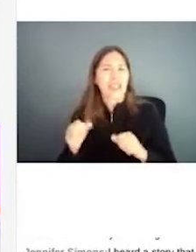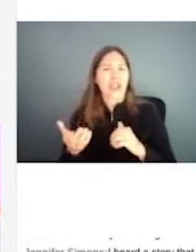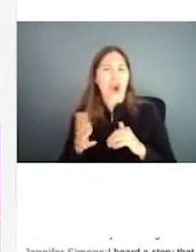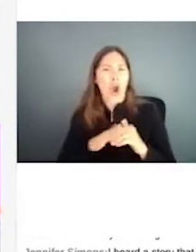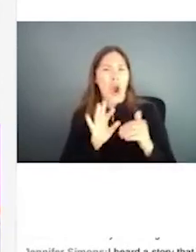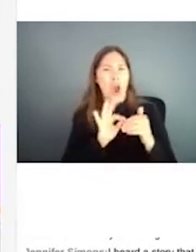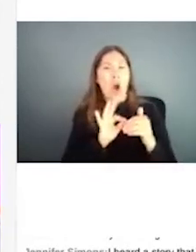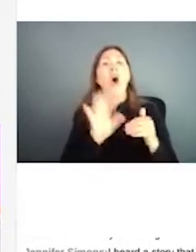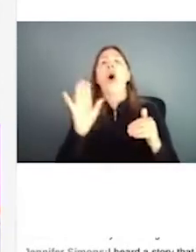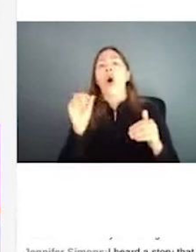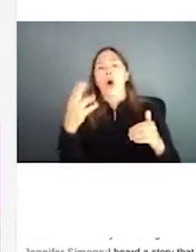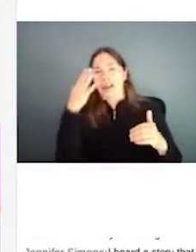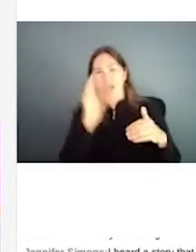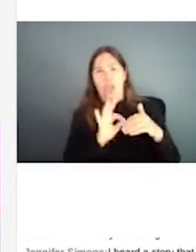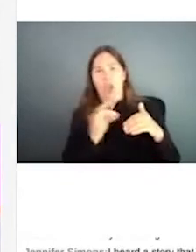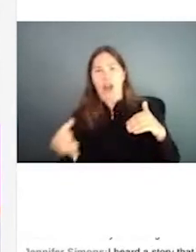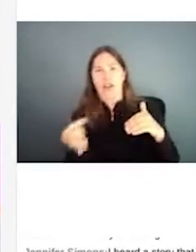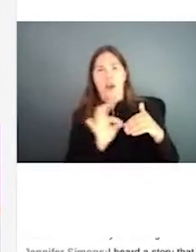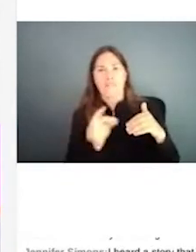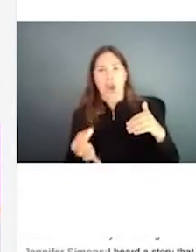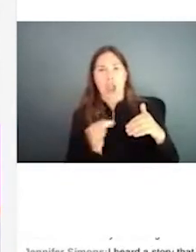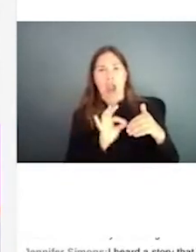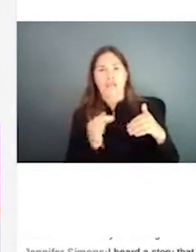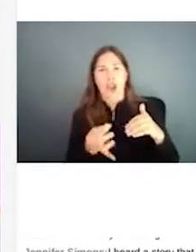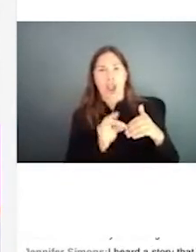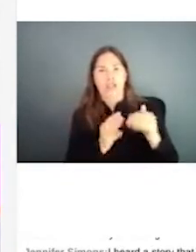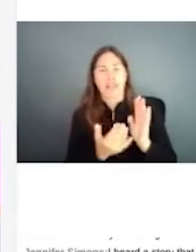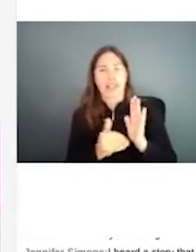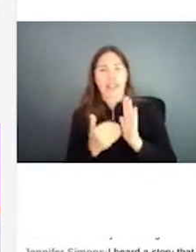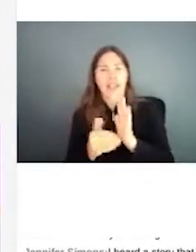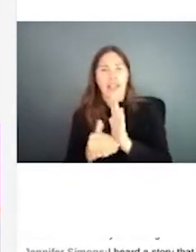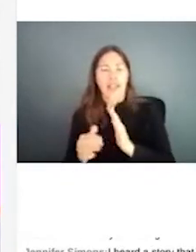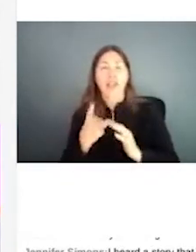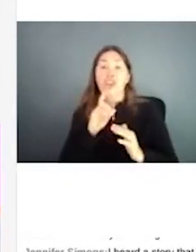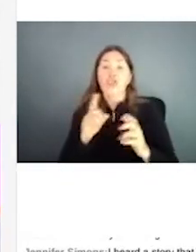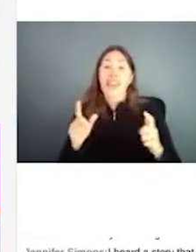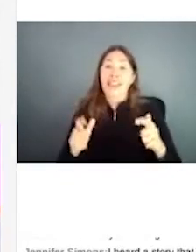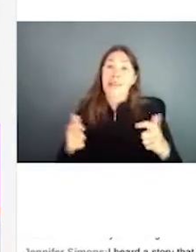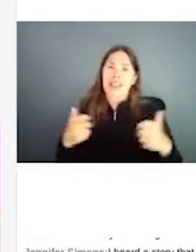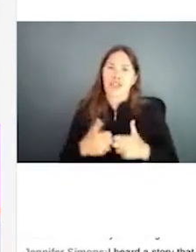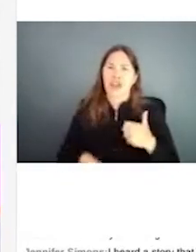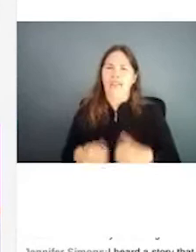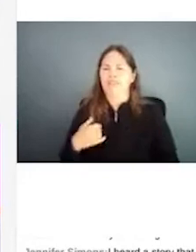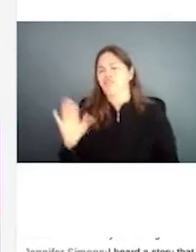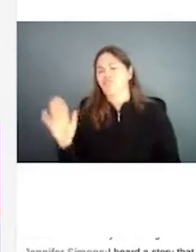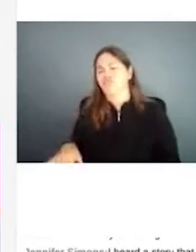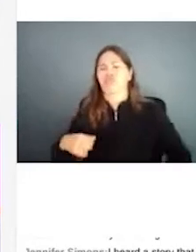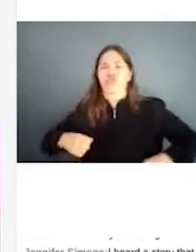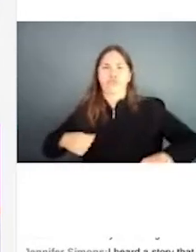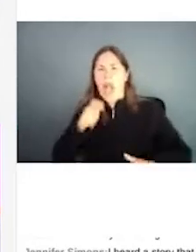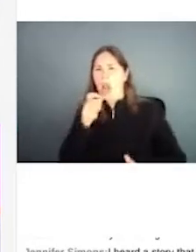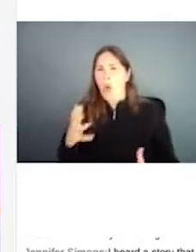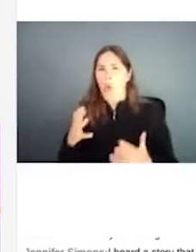peel back off. And even the biggest, you know, toughest kid in the class who's like, oh, I don't want it, then